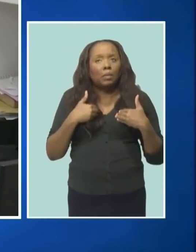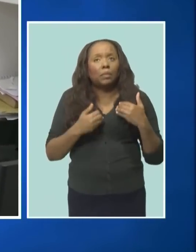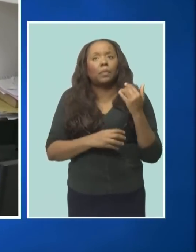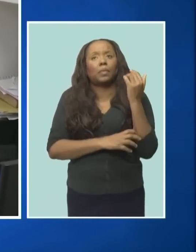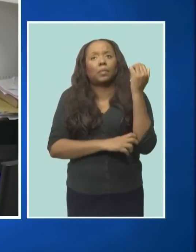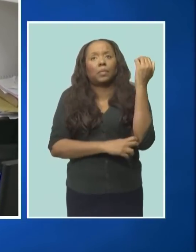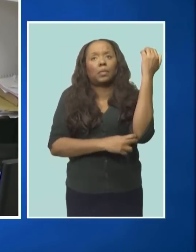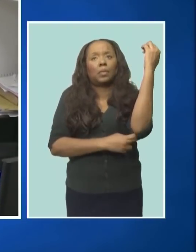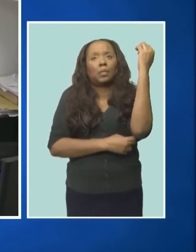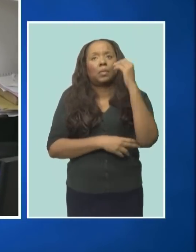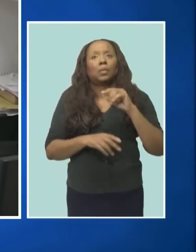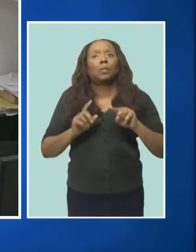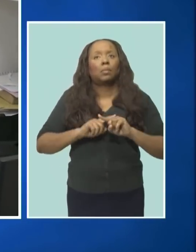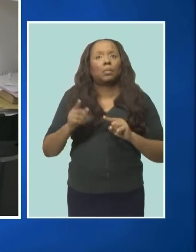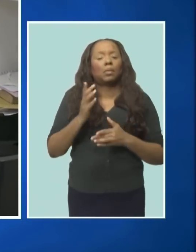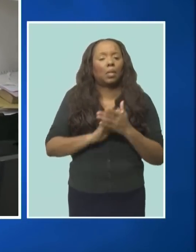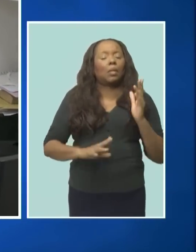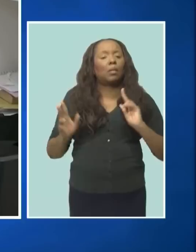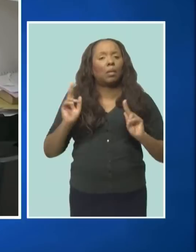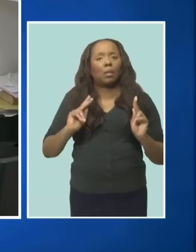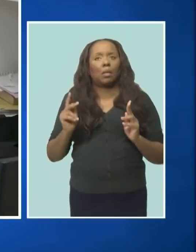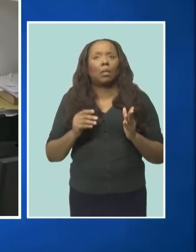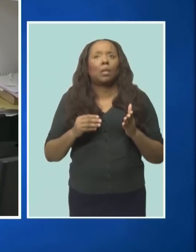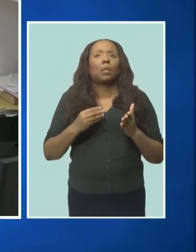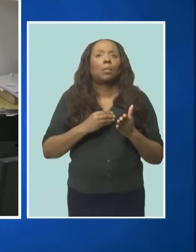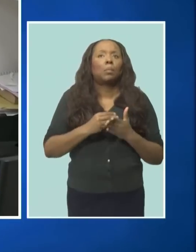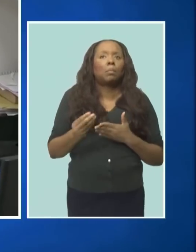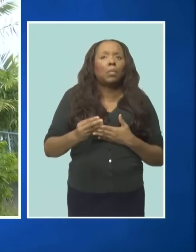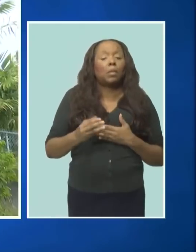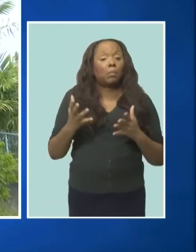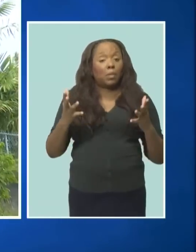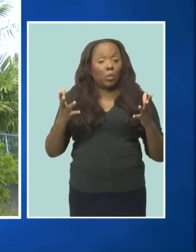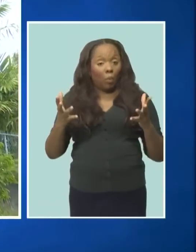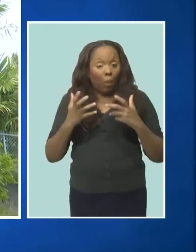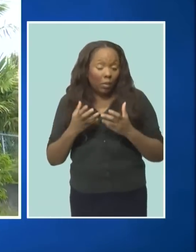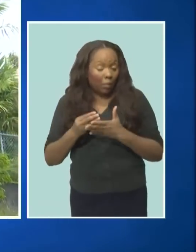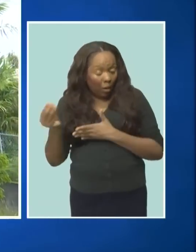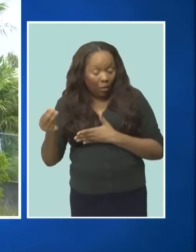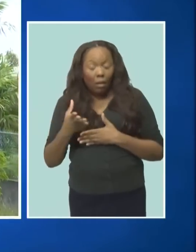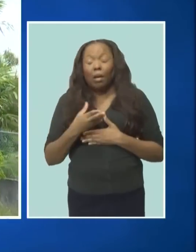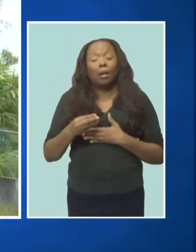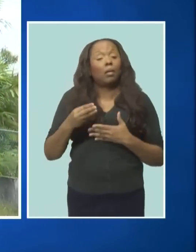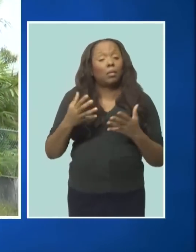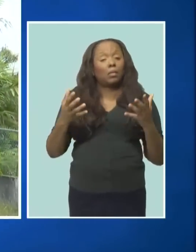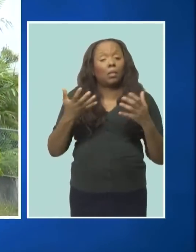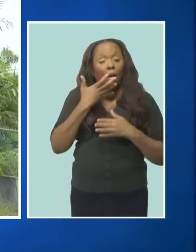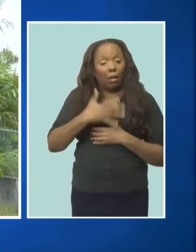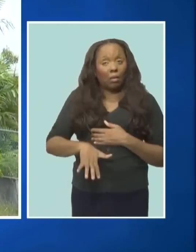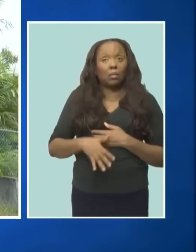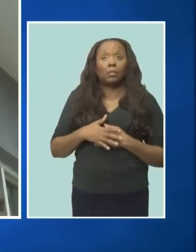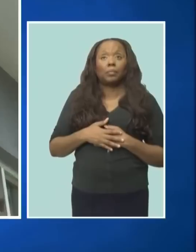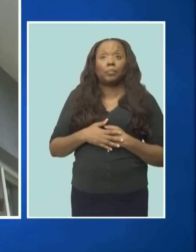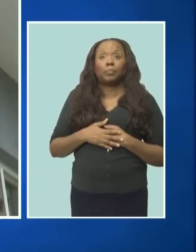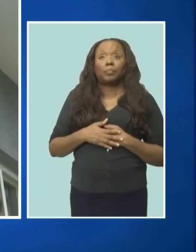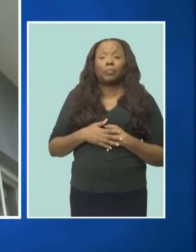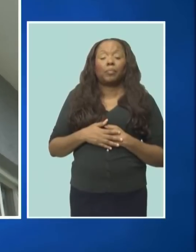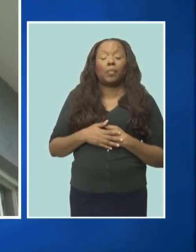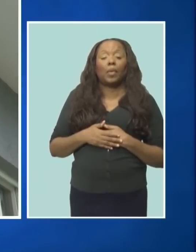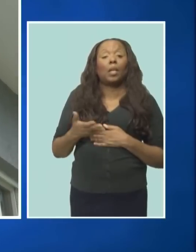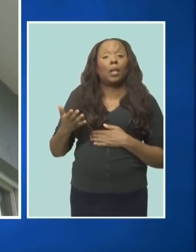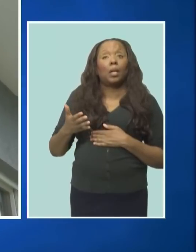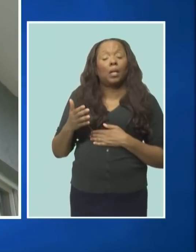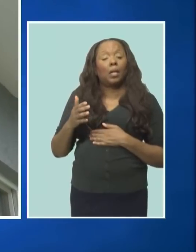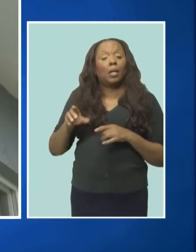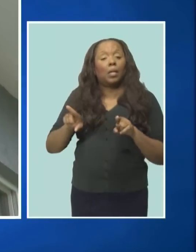for decorations and for the heat. Proprietor at Servitech, Tremaine St. Hill, says the demand